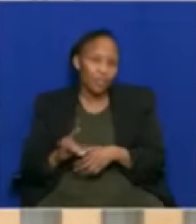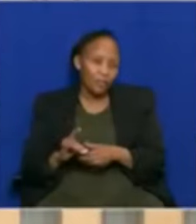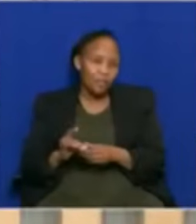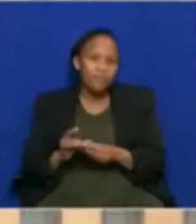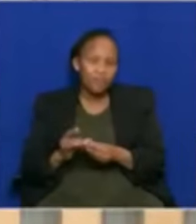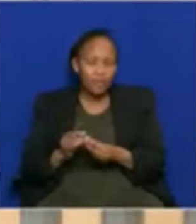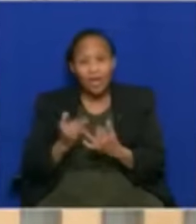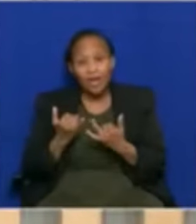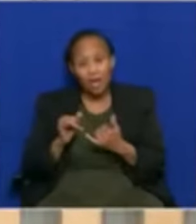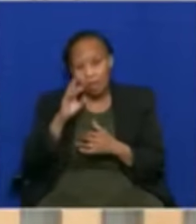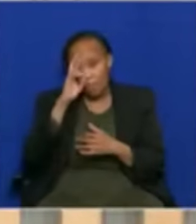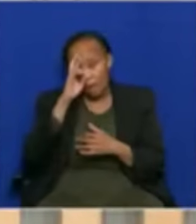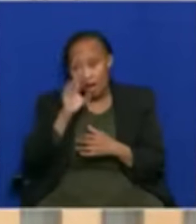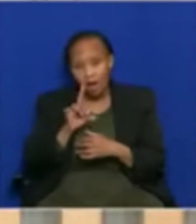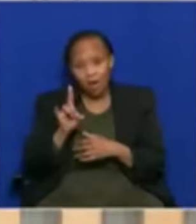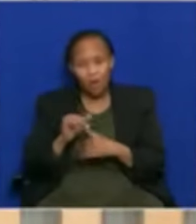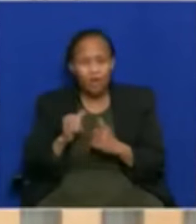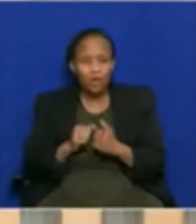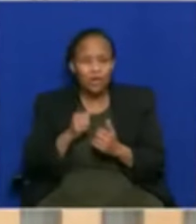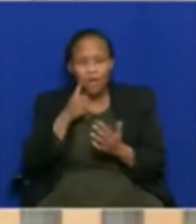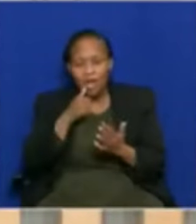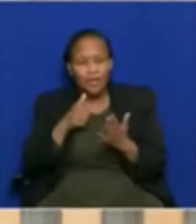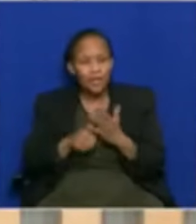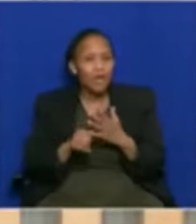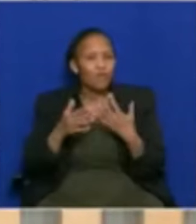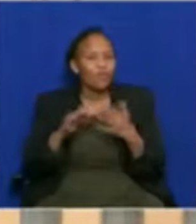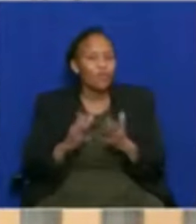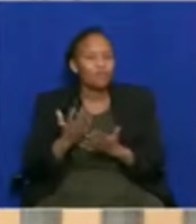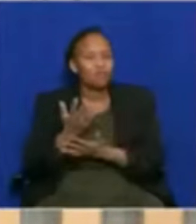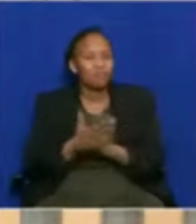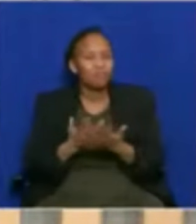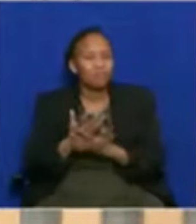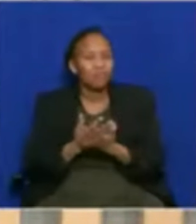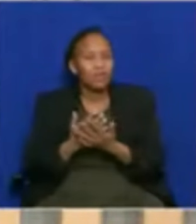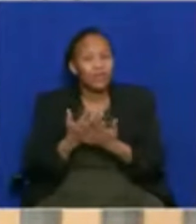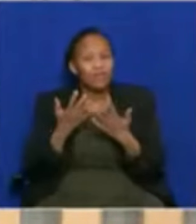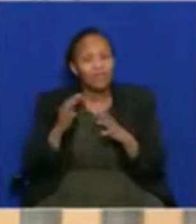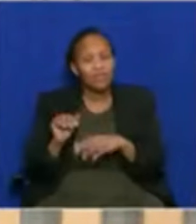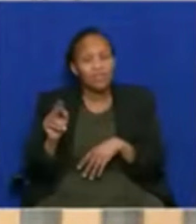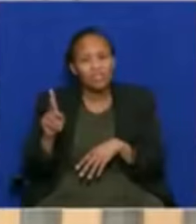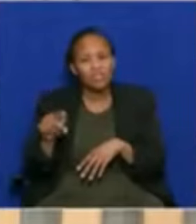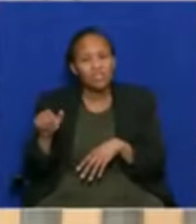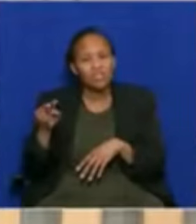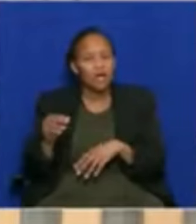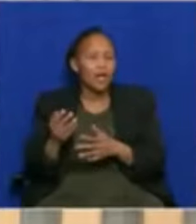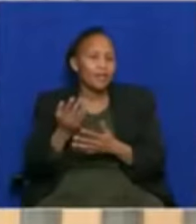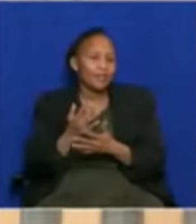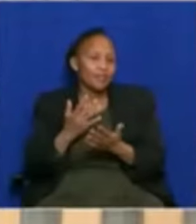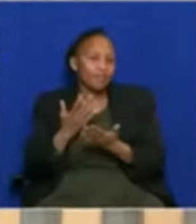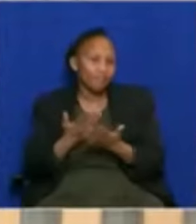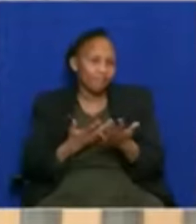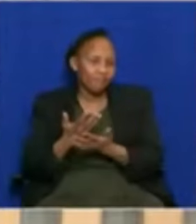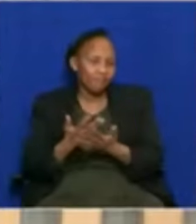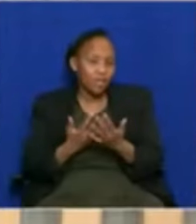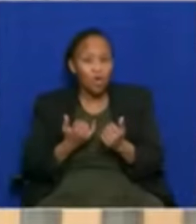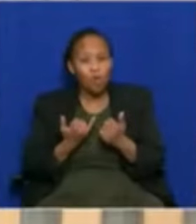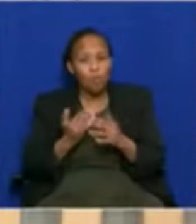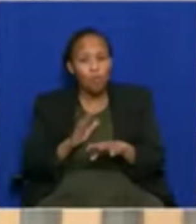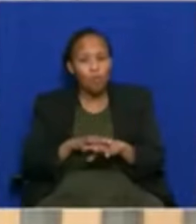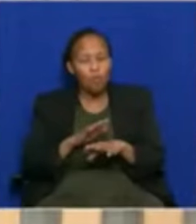letter that he commented on, and in fact you go further in your affidavit in the